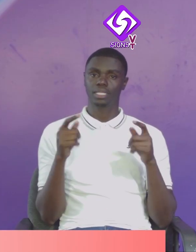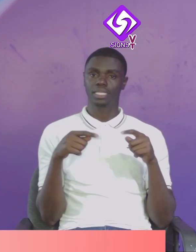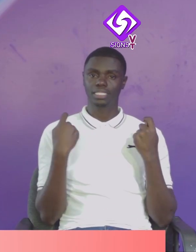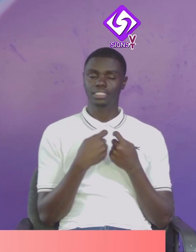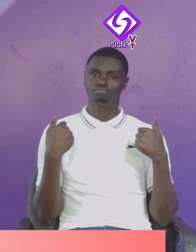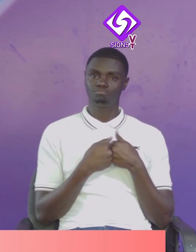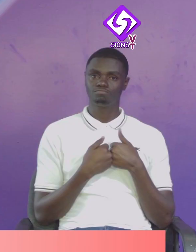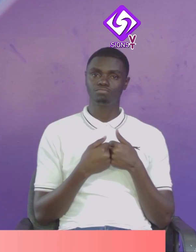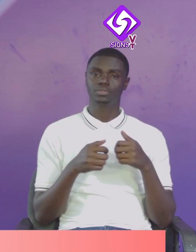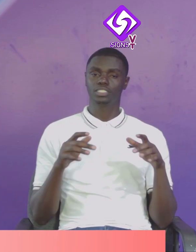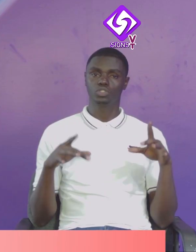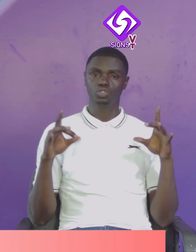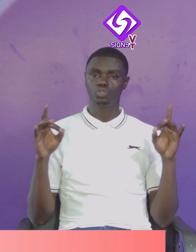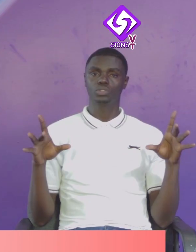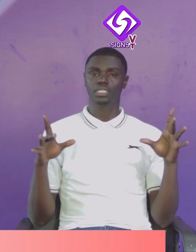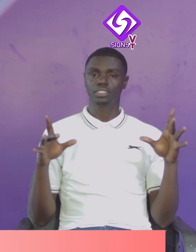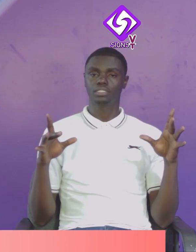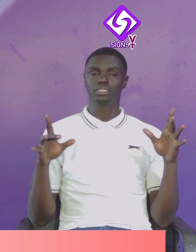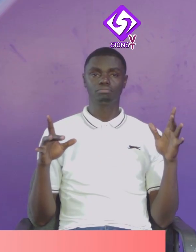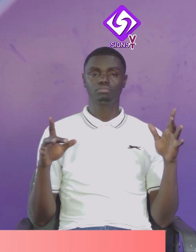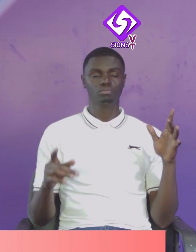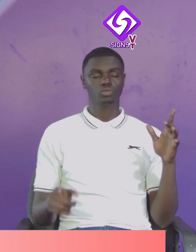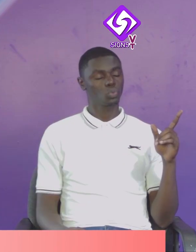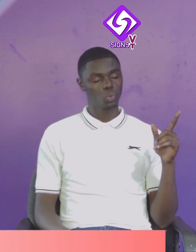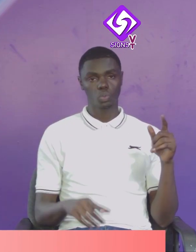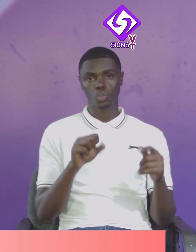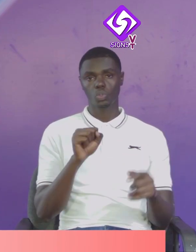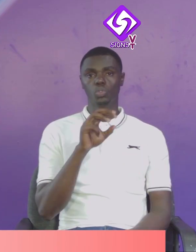against, it is Switzerland. Switzerland are already